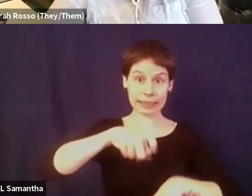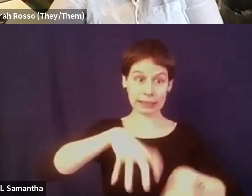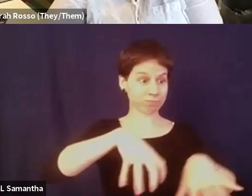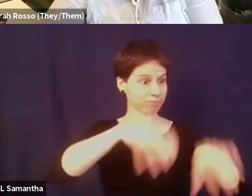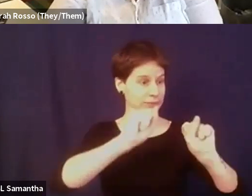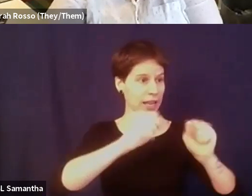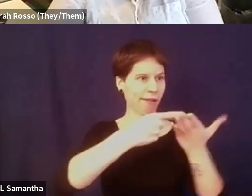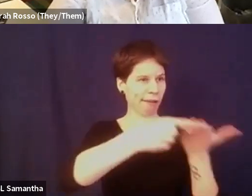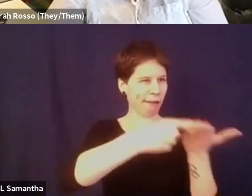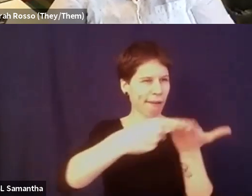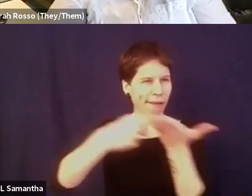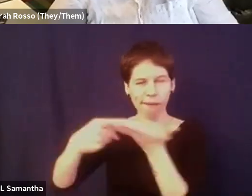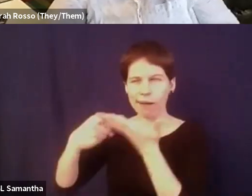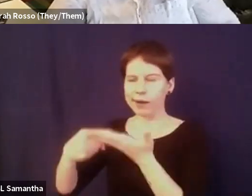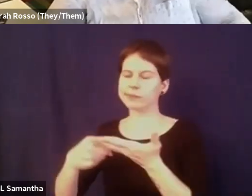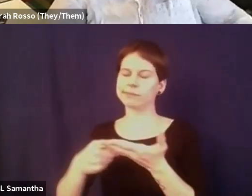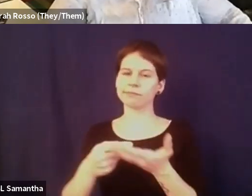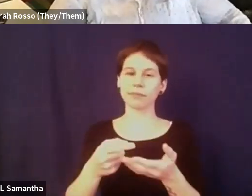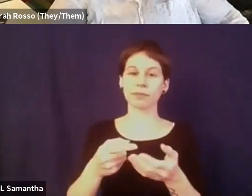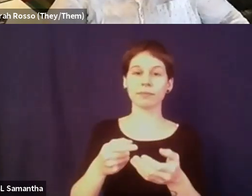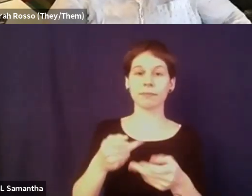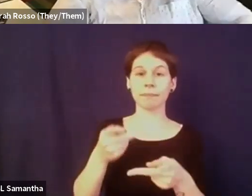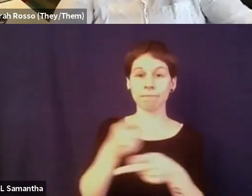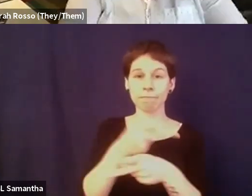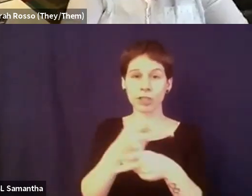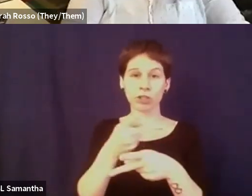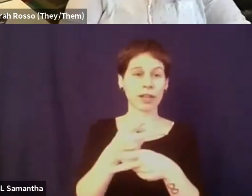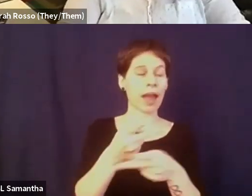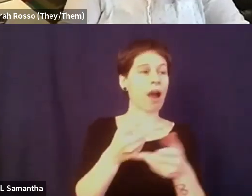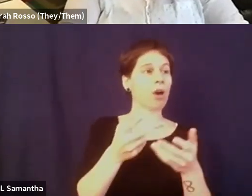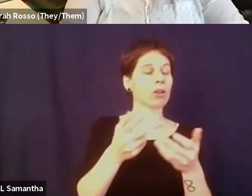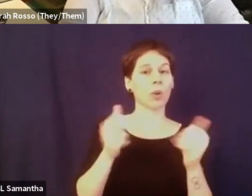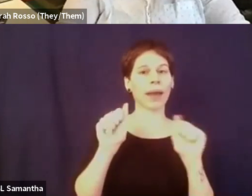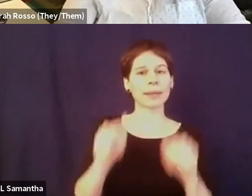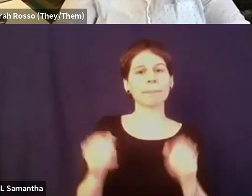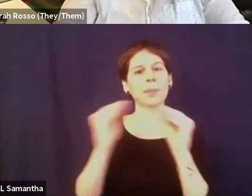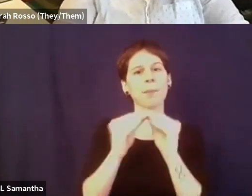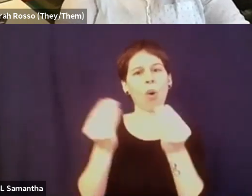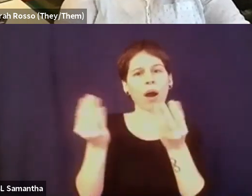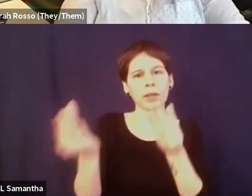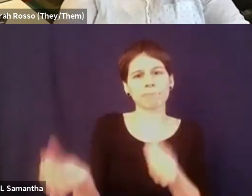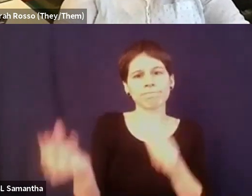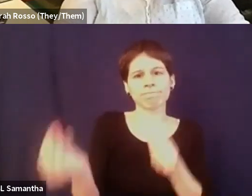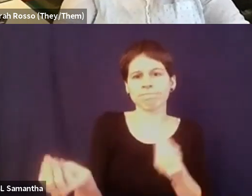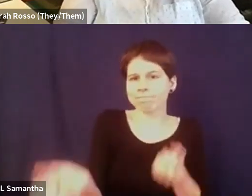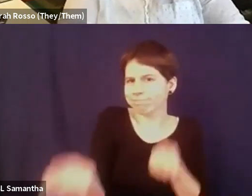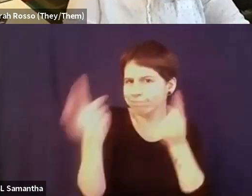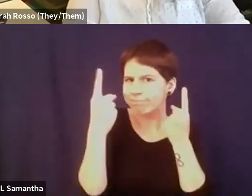and to gain more understanding so that I could be more empathetic. And also,